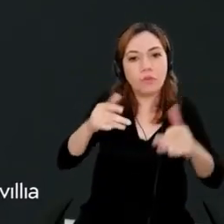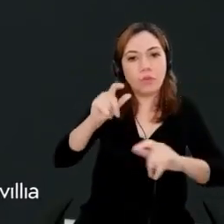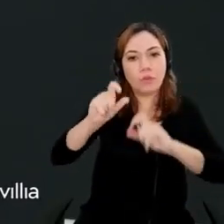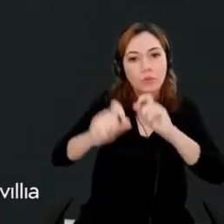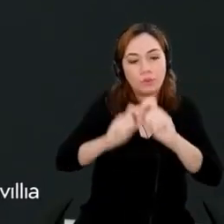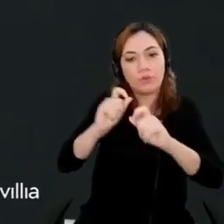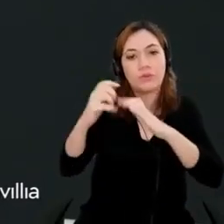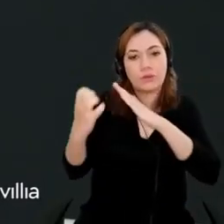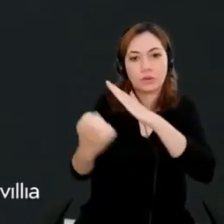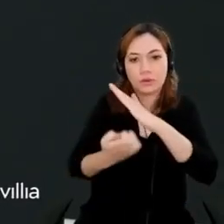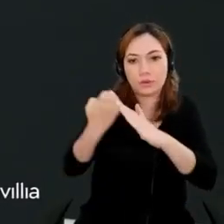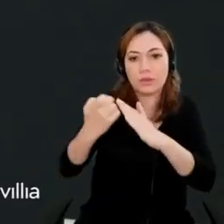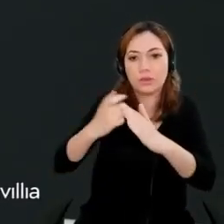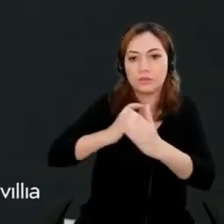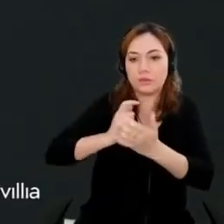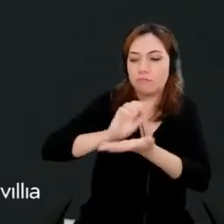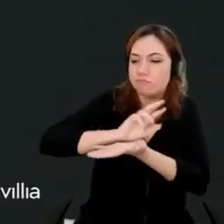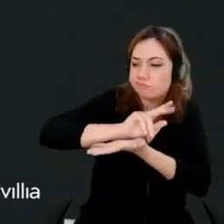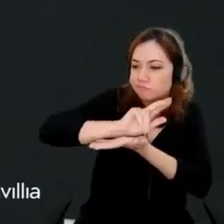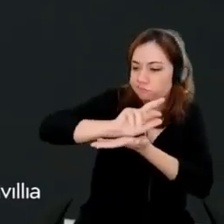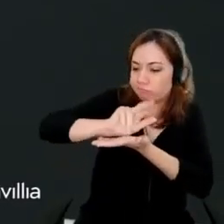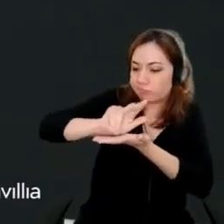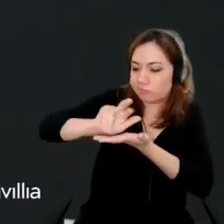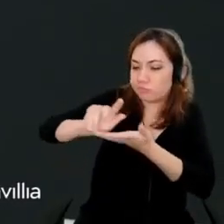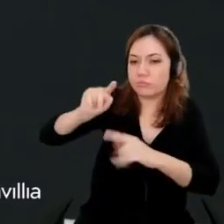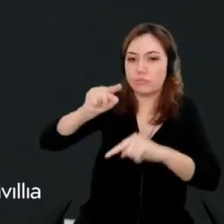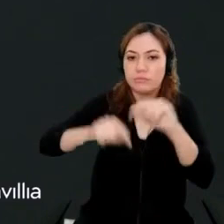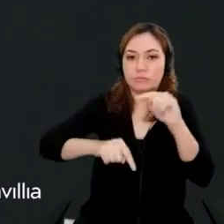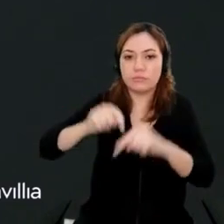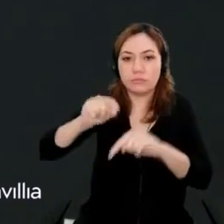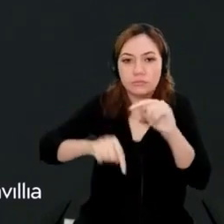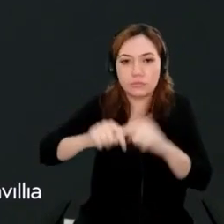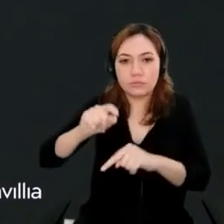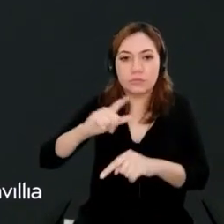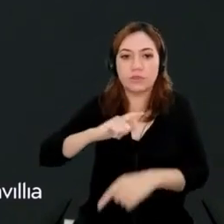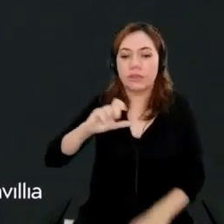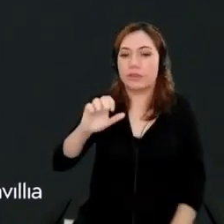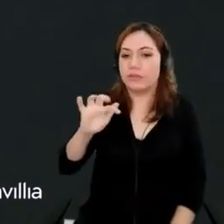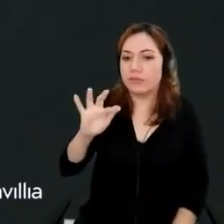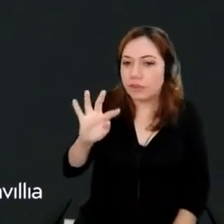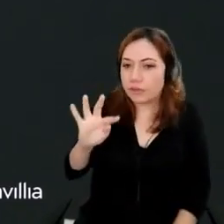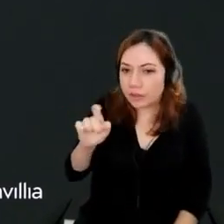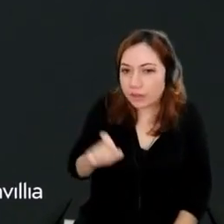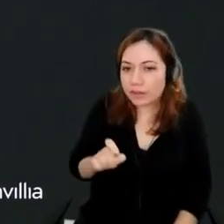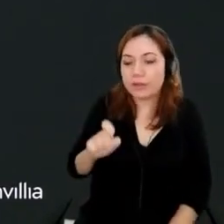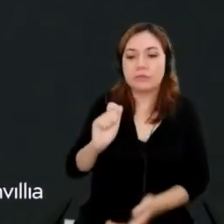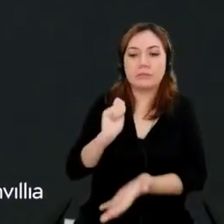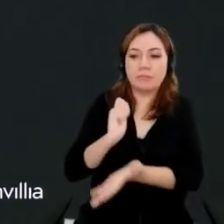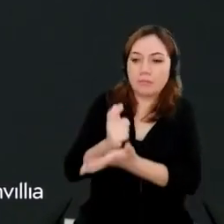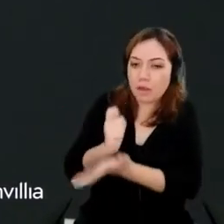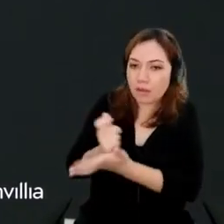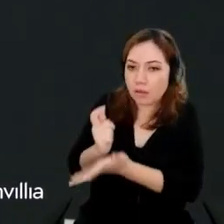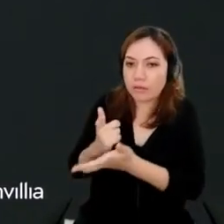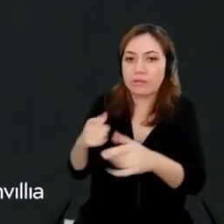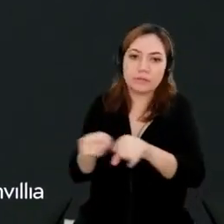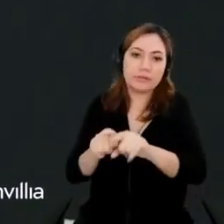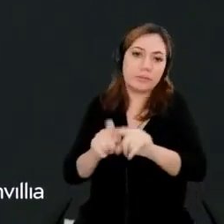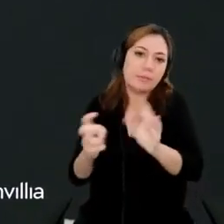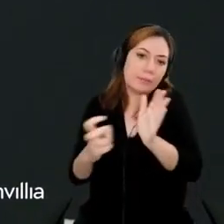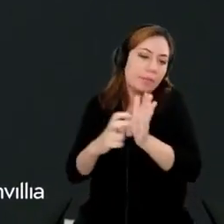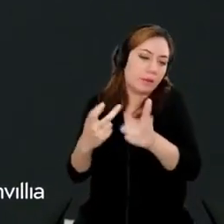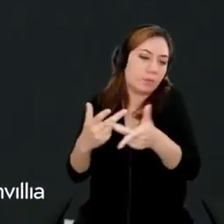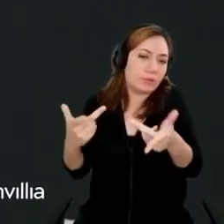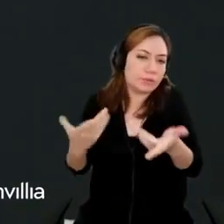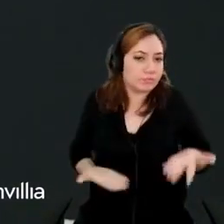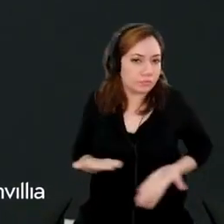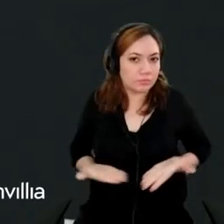credit, EFX, payments, and also bank as a services. So thank you for the opportunity